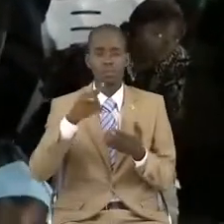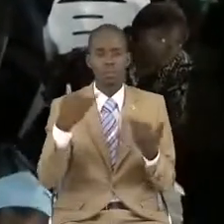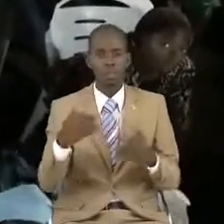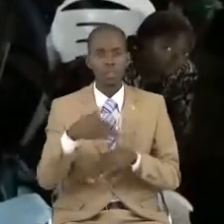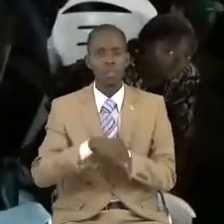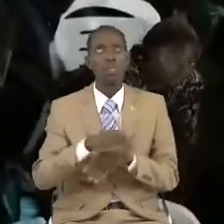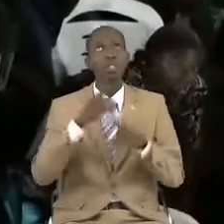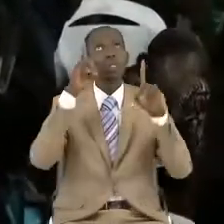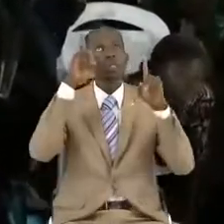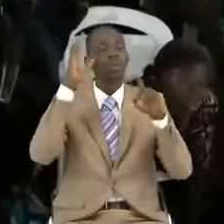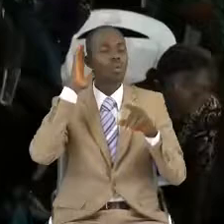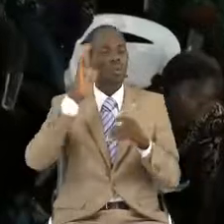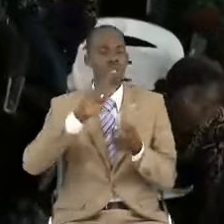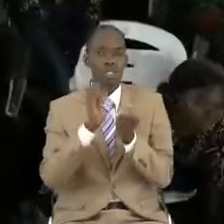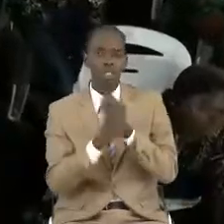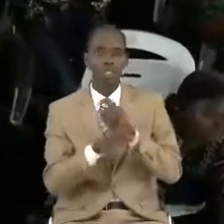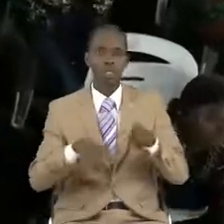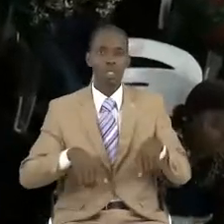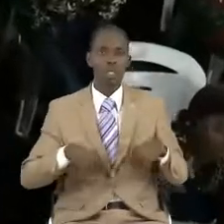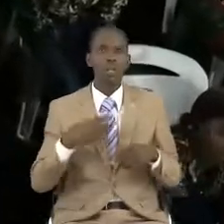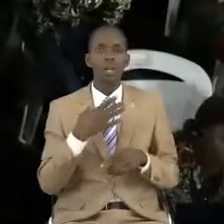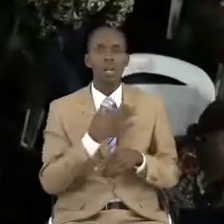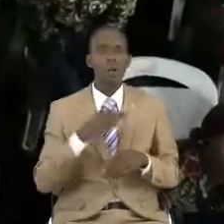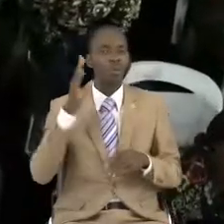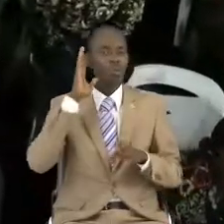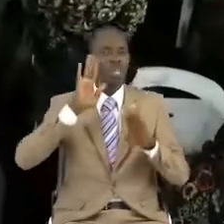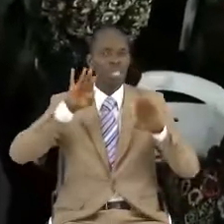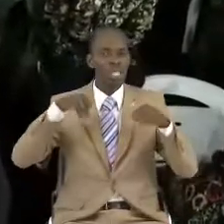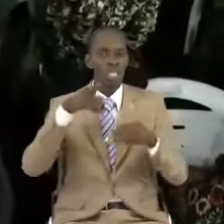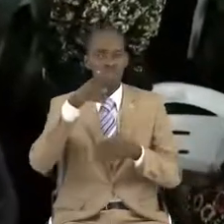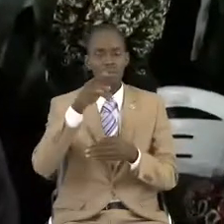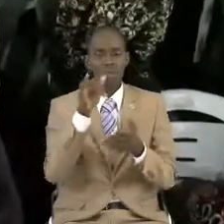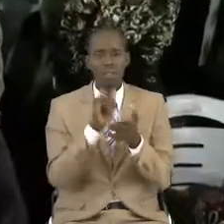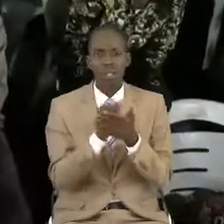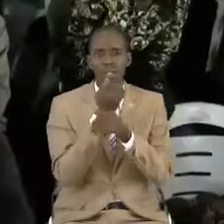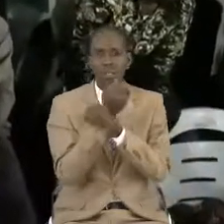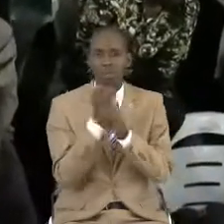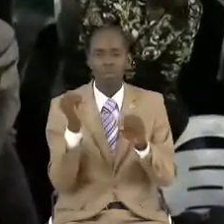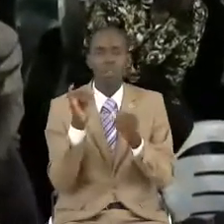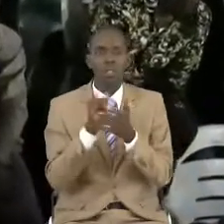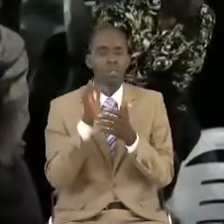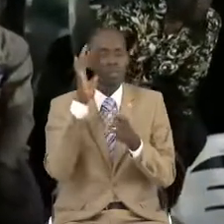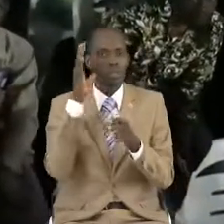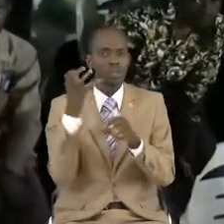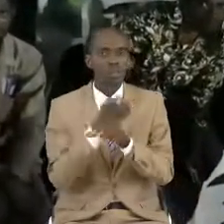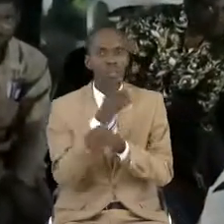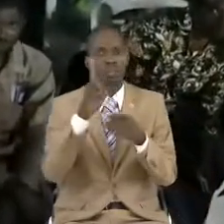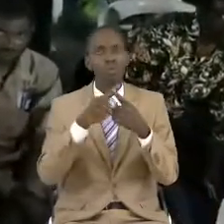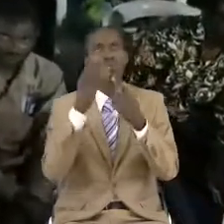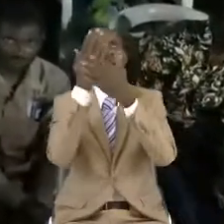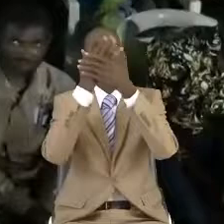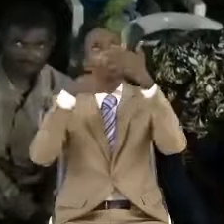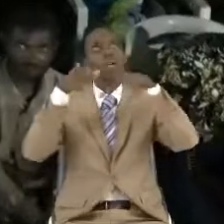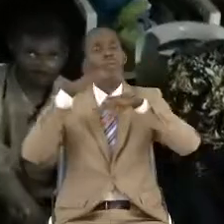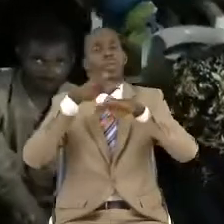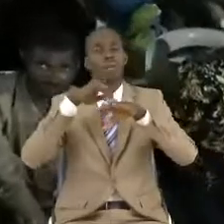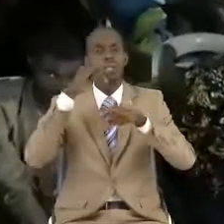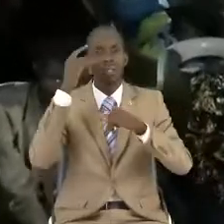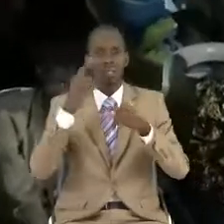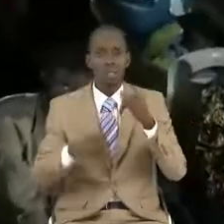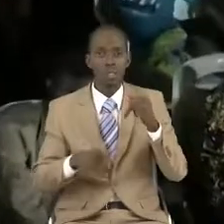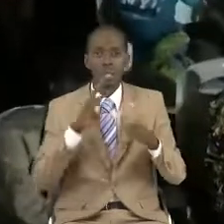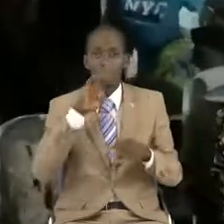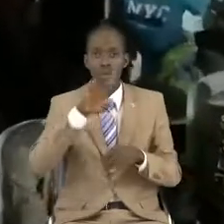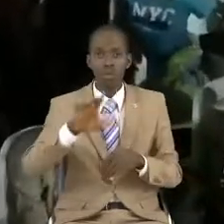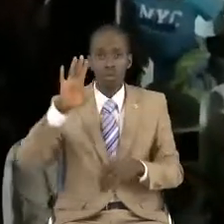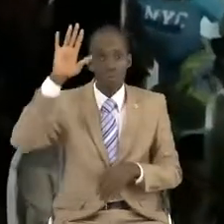give you that salvation that will get you to heaven eventually where are you resolved that time thank you very much god